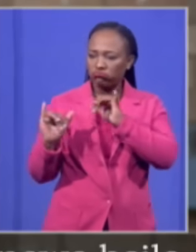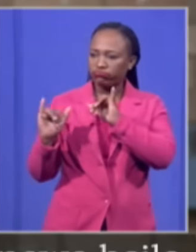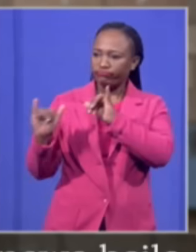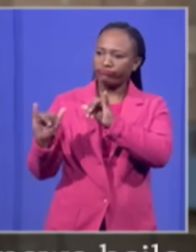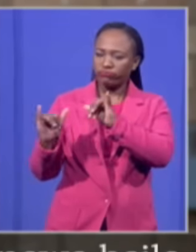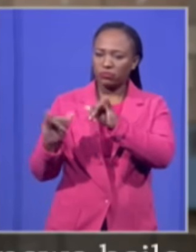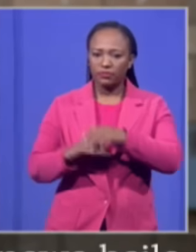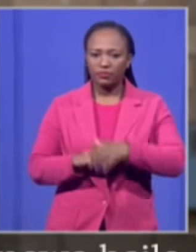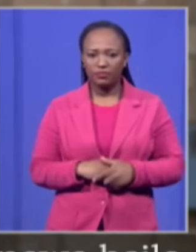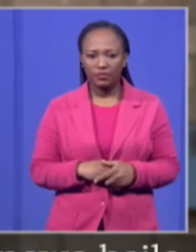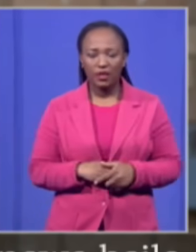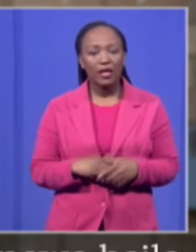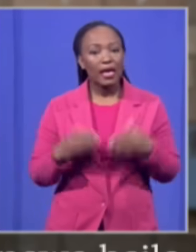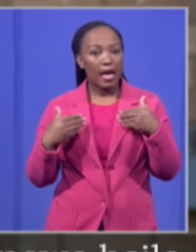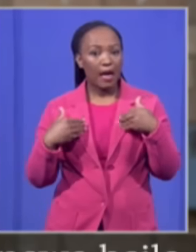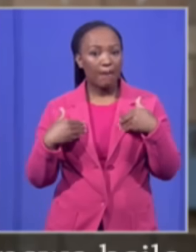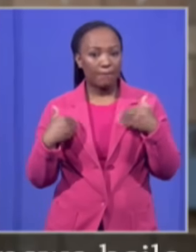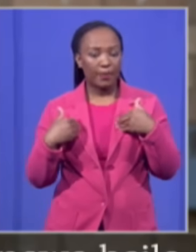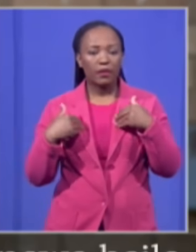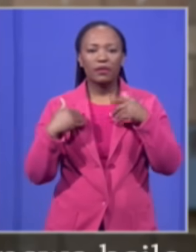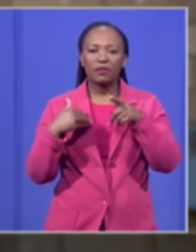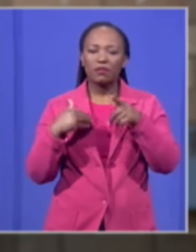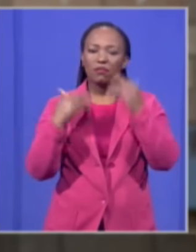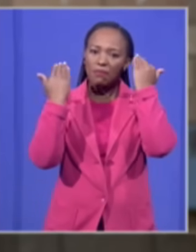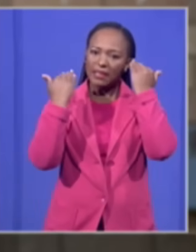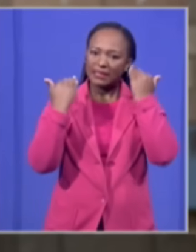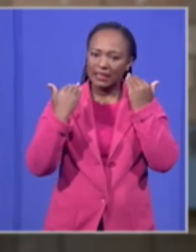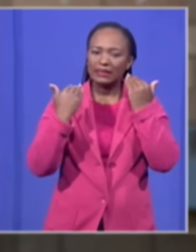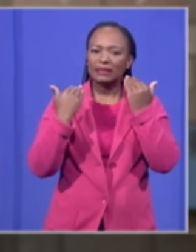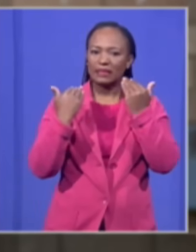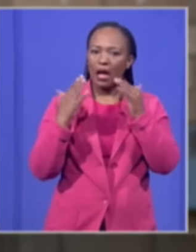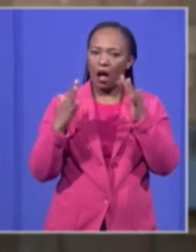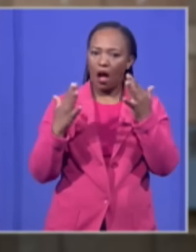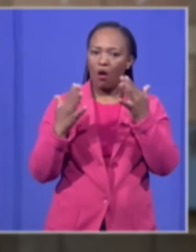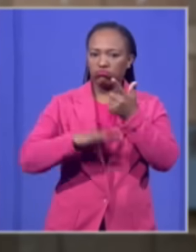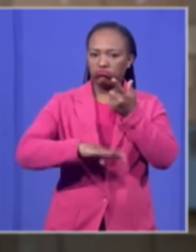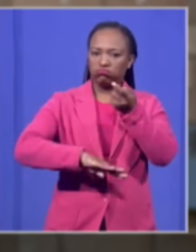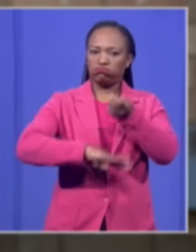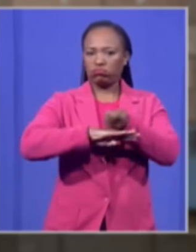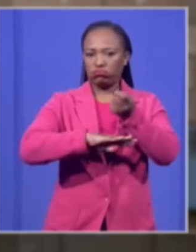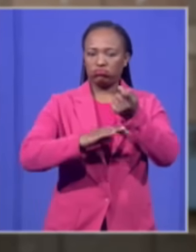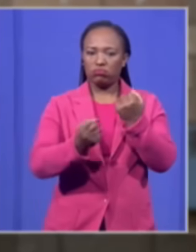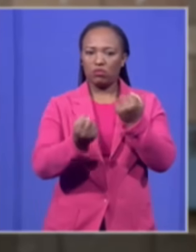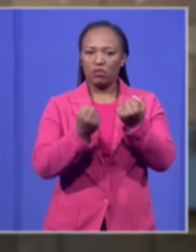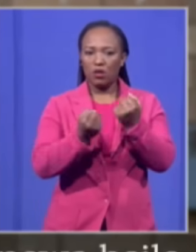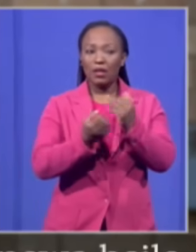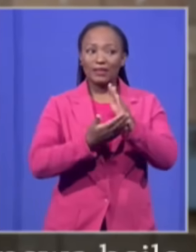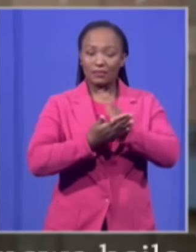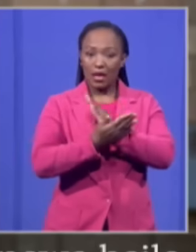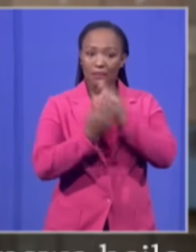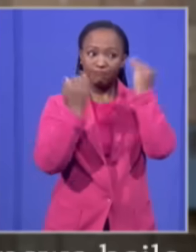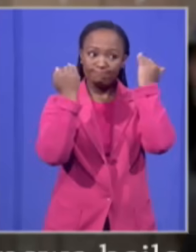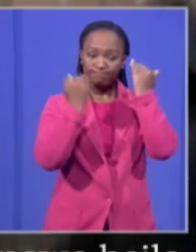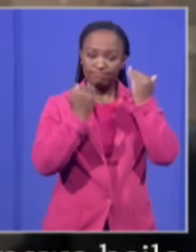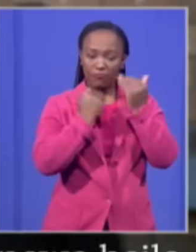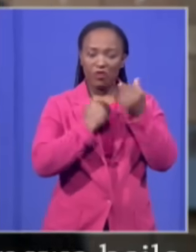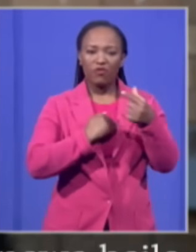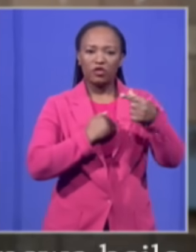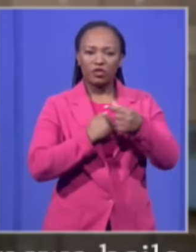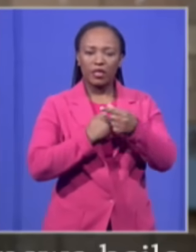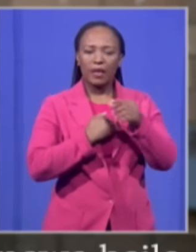I'm very happy how the magistrate has handled this case. It shows that there's some of our magistrates that are really taking the gender-based